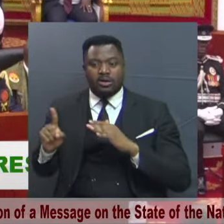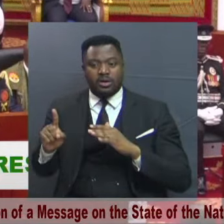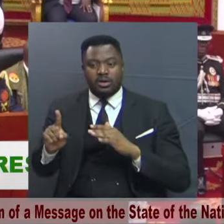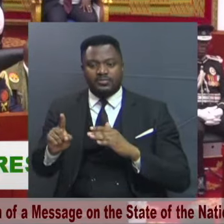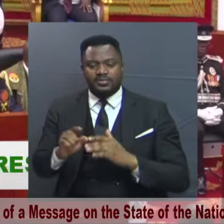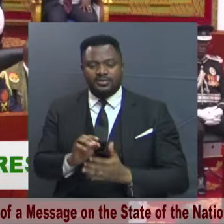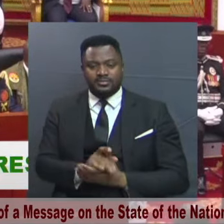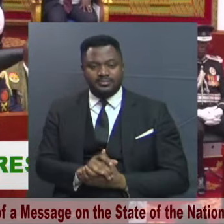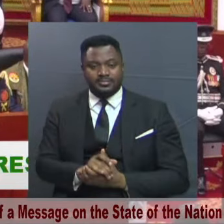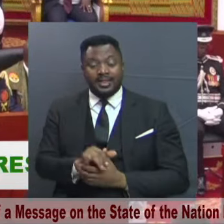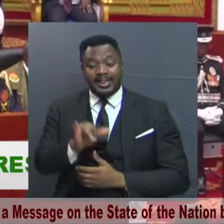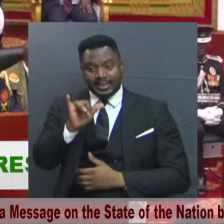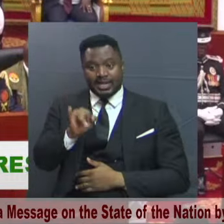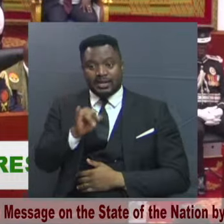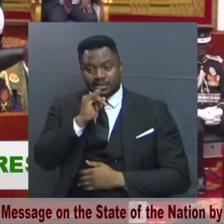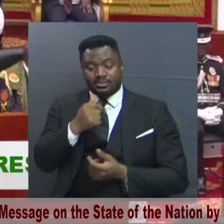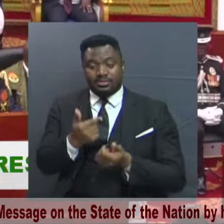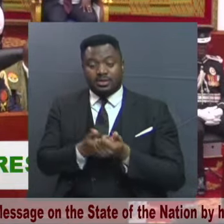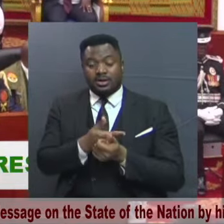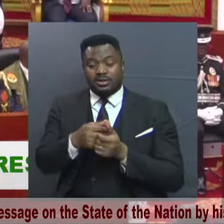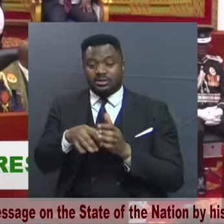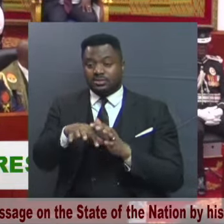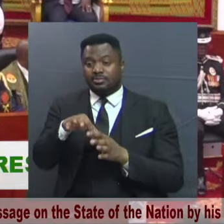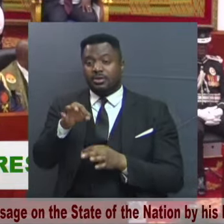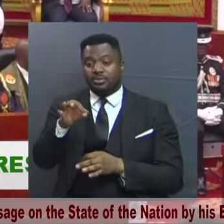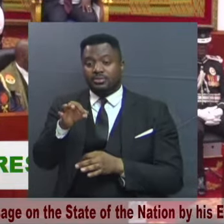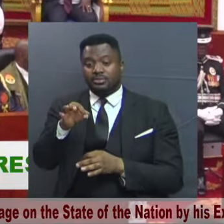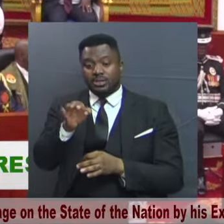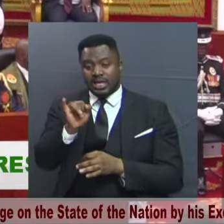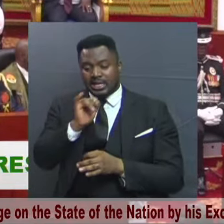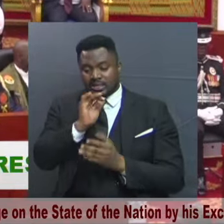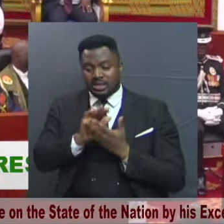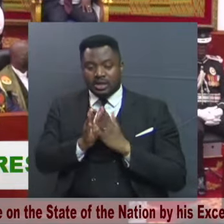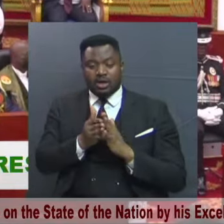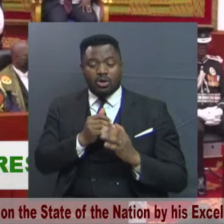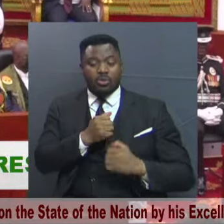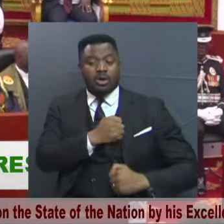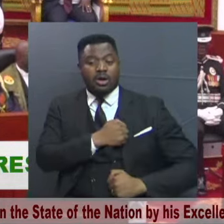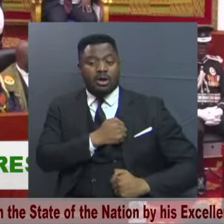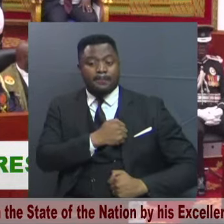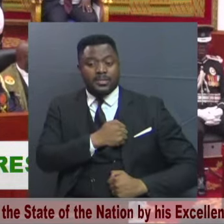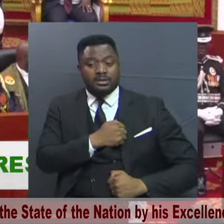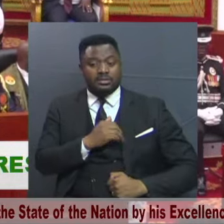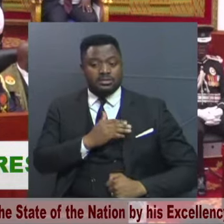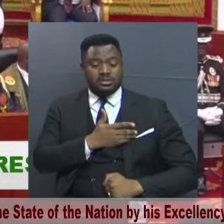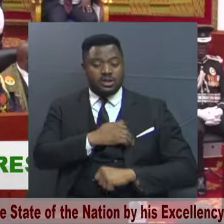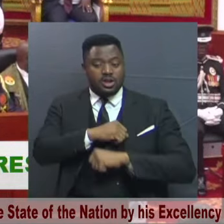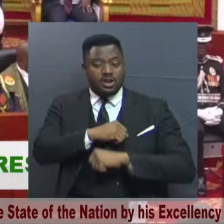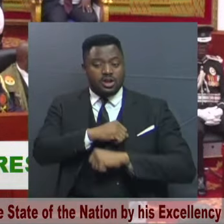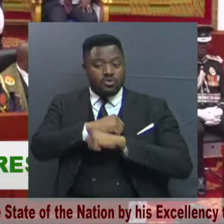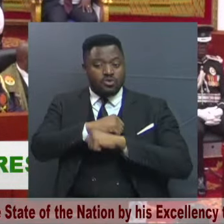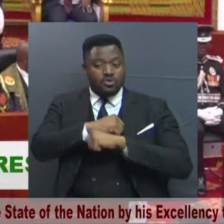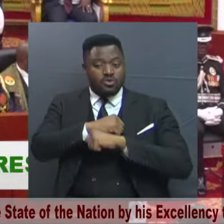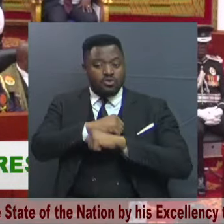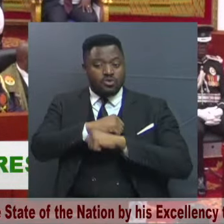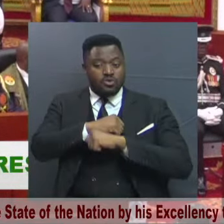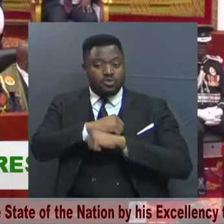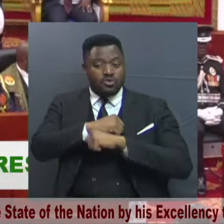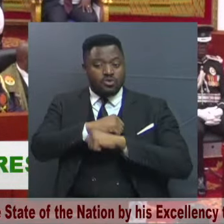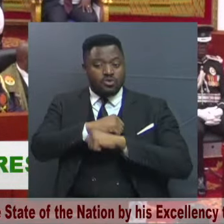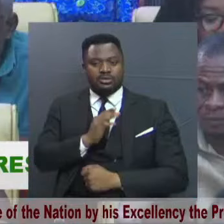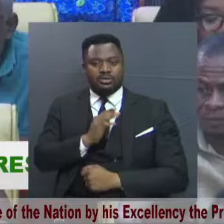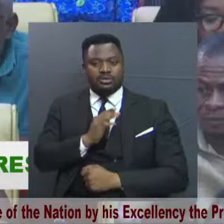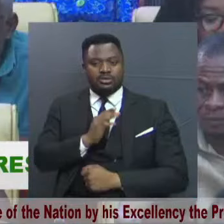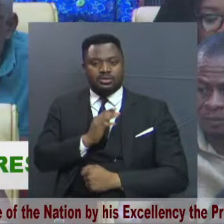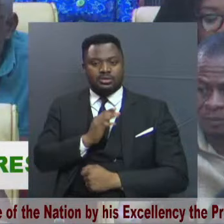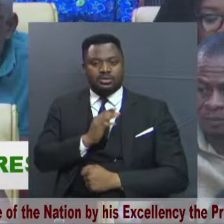flee that is the G spirit that is our armor and our Shield this is our